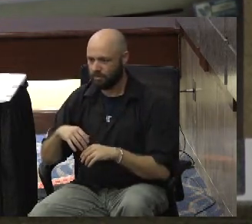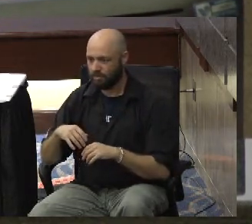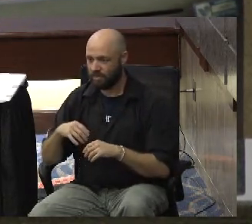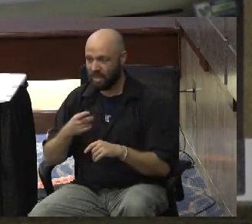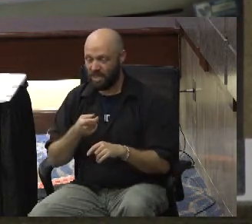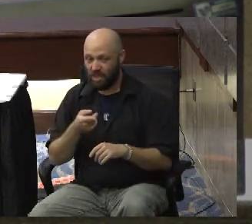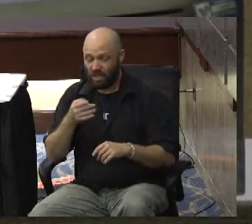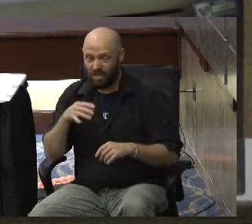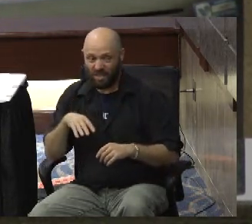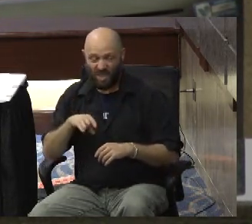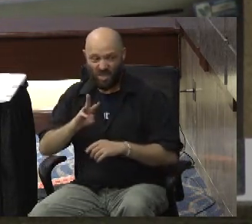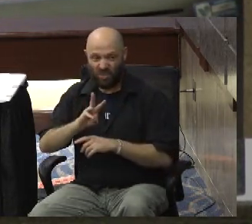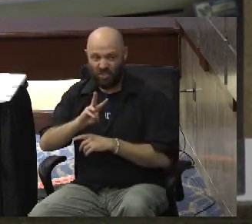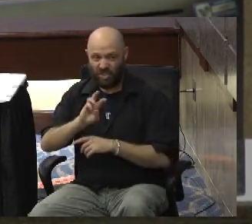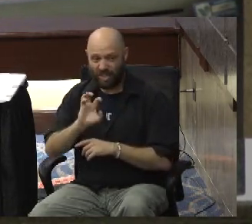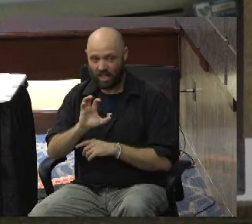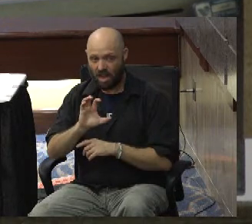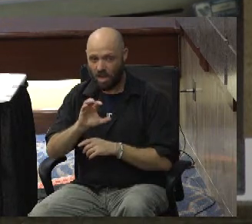livelihoods at risk.